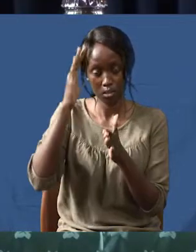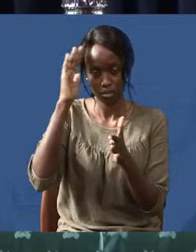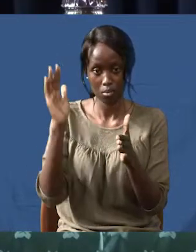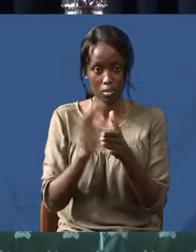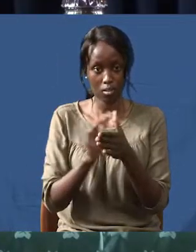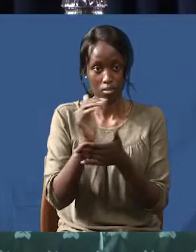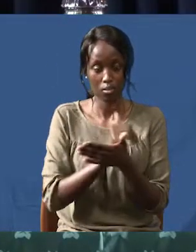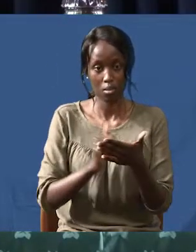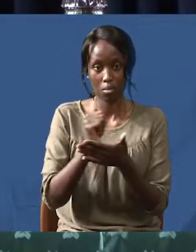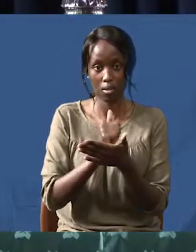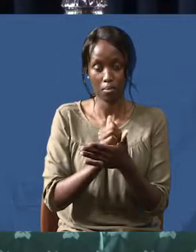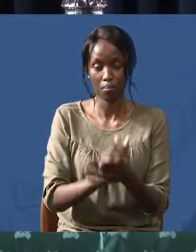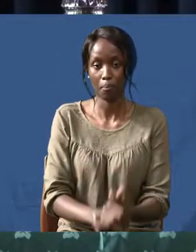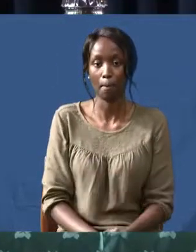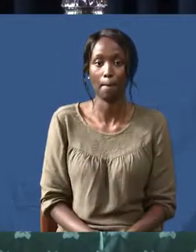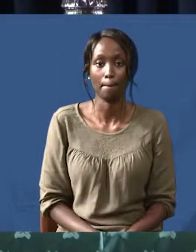believe. Amen.